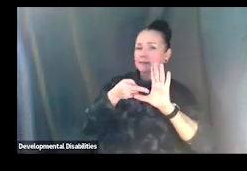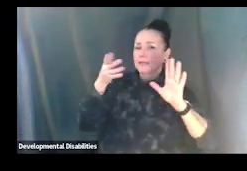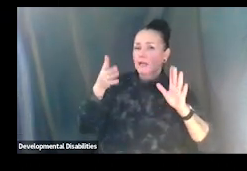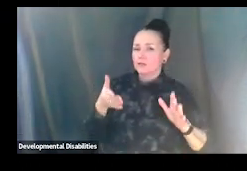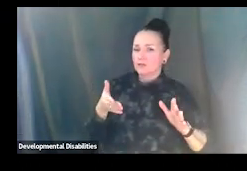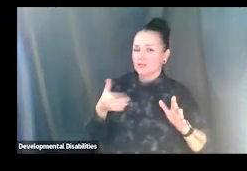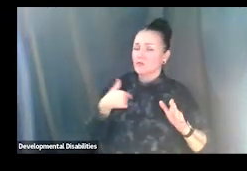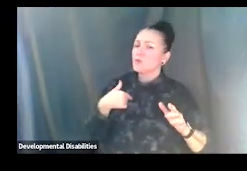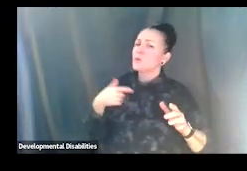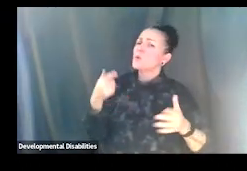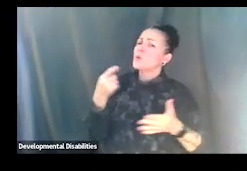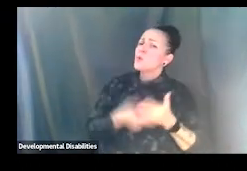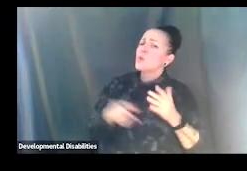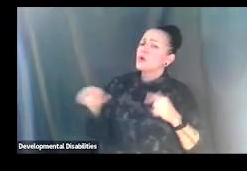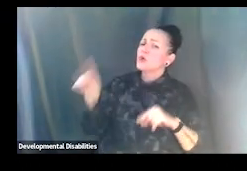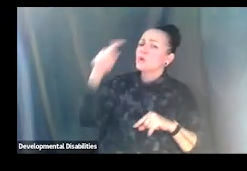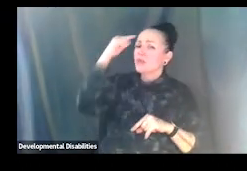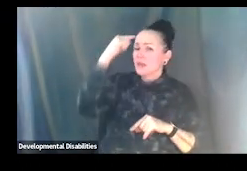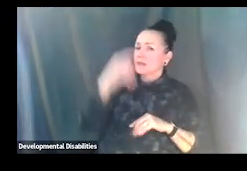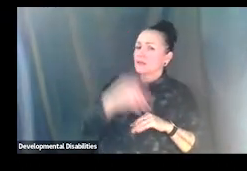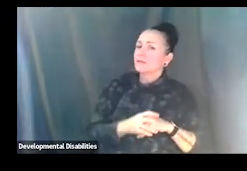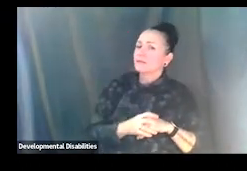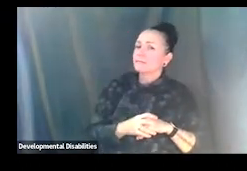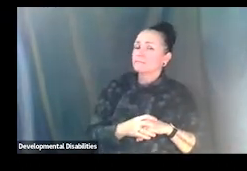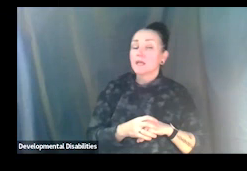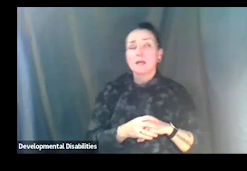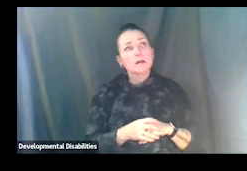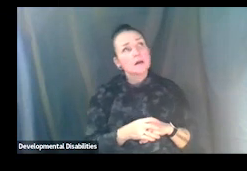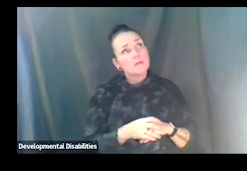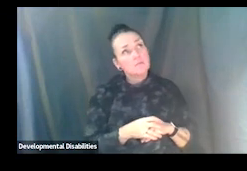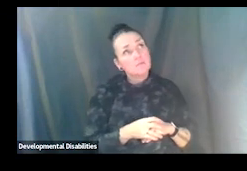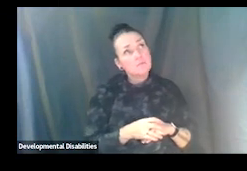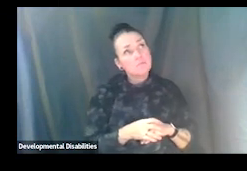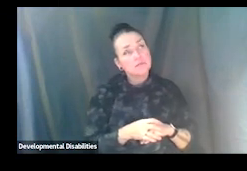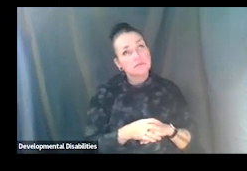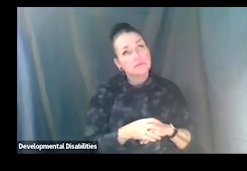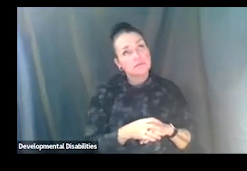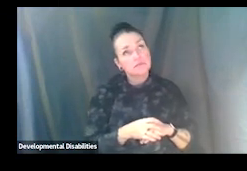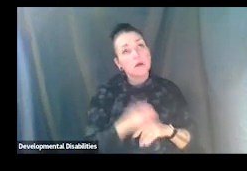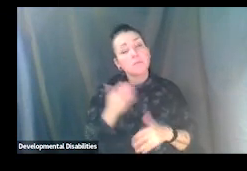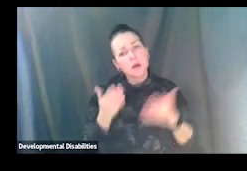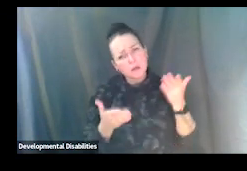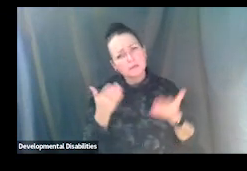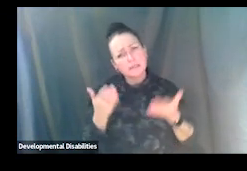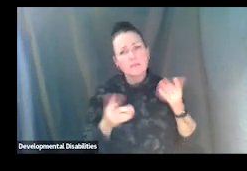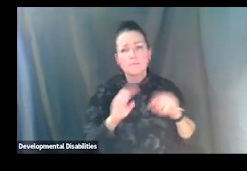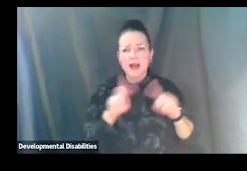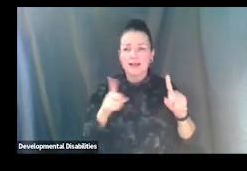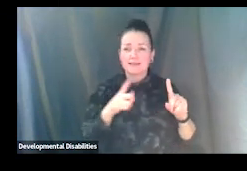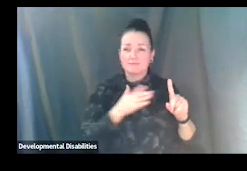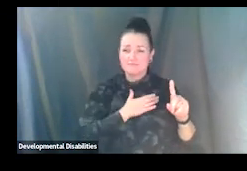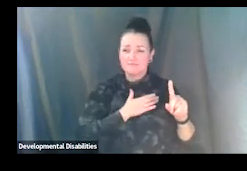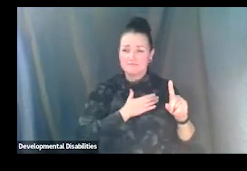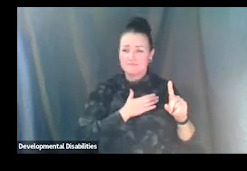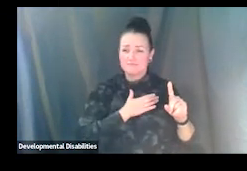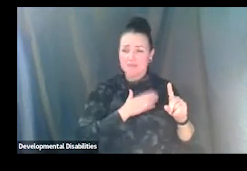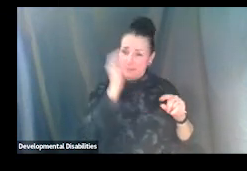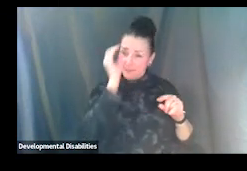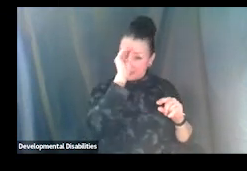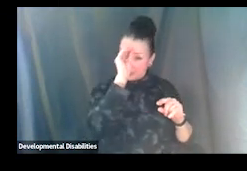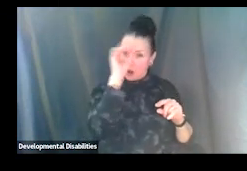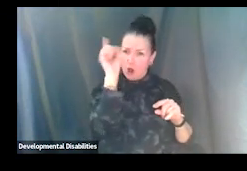probably possible, but I guess I often find that there is a driver of the aggression, whether that's